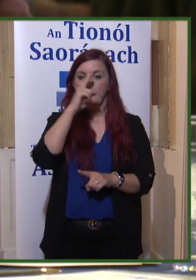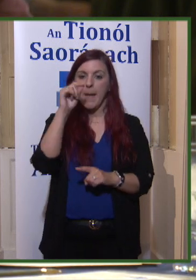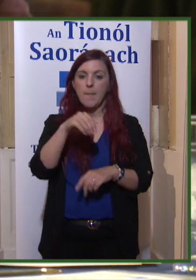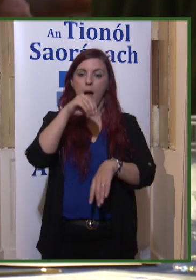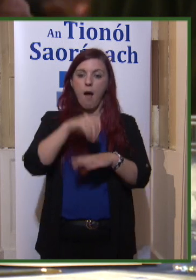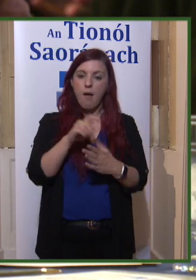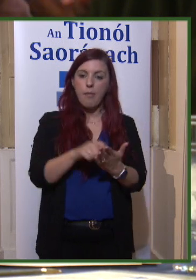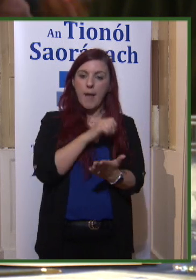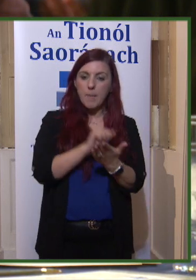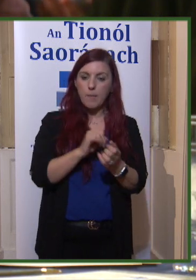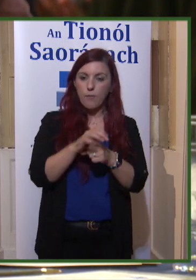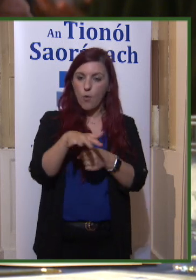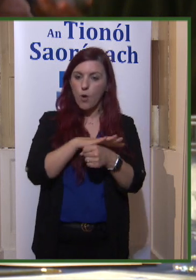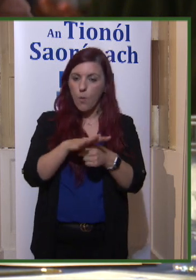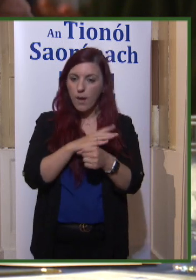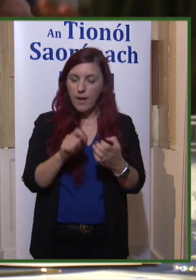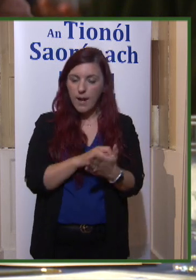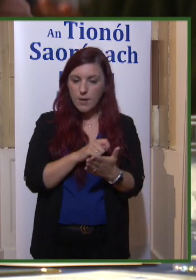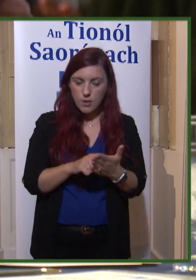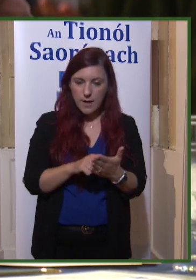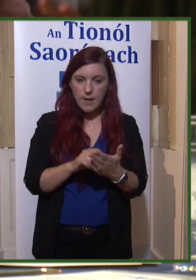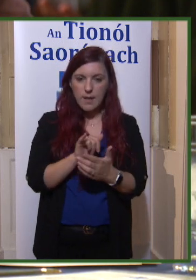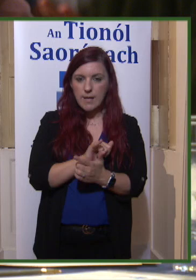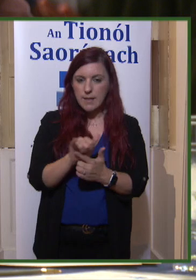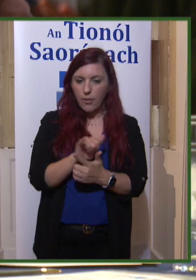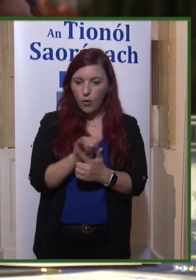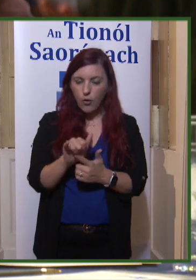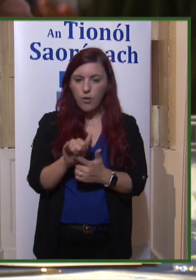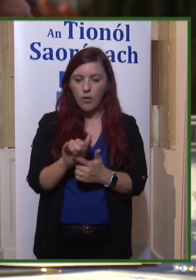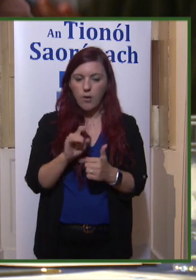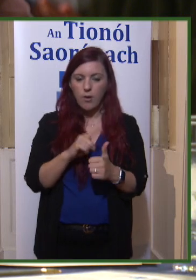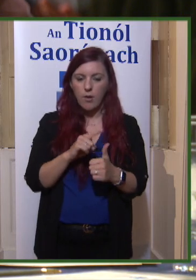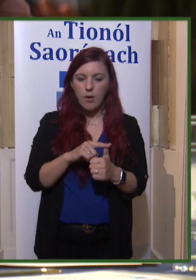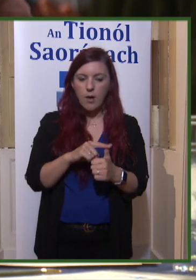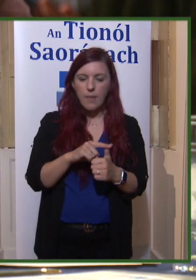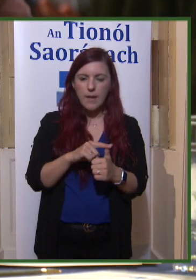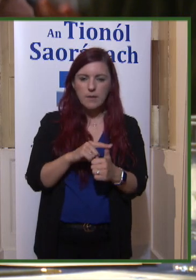in a local election in the city of Dublin, you require 15